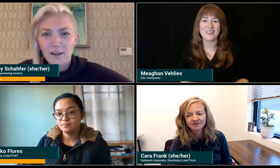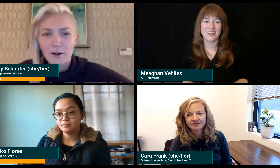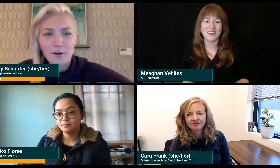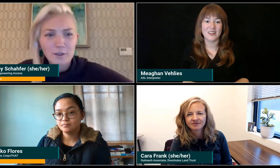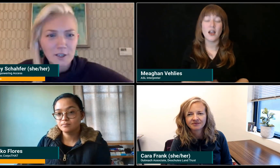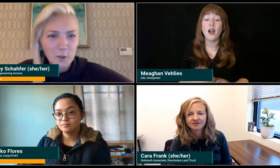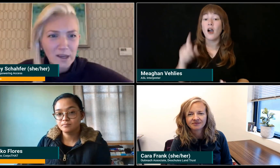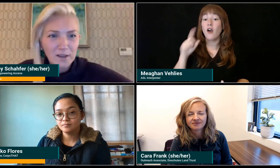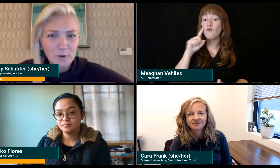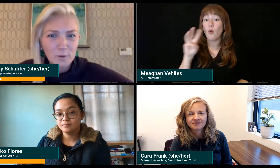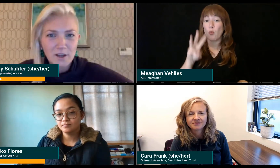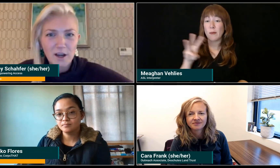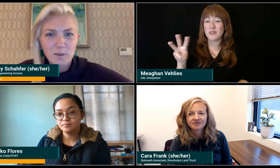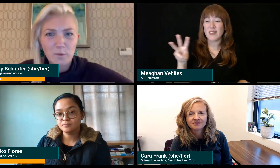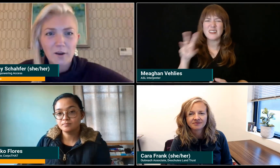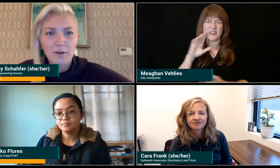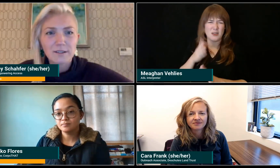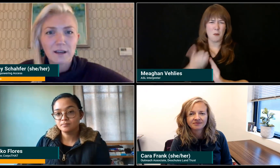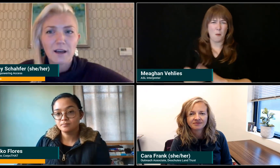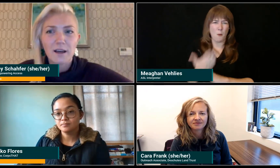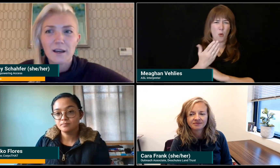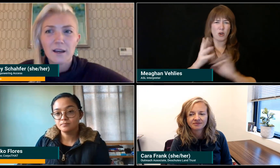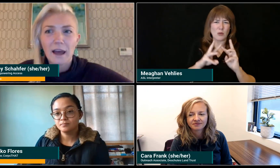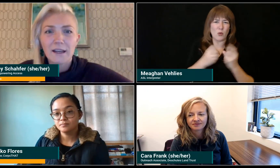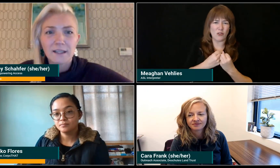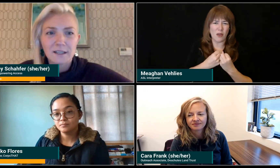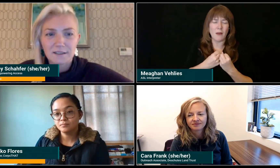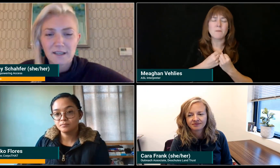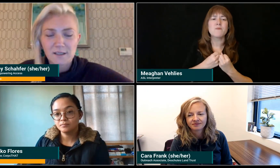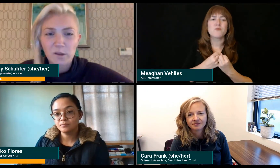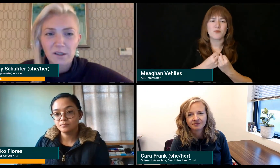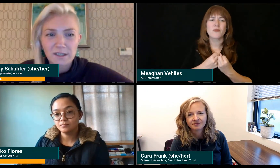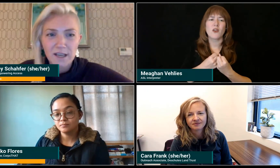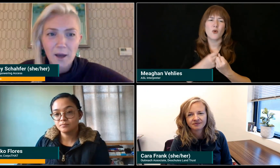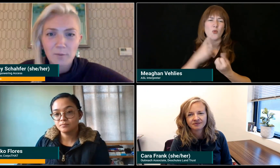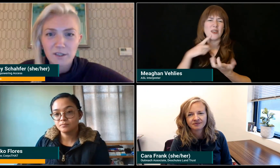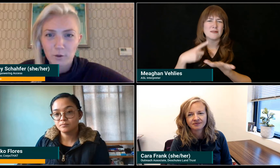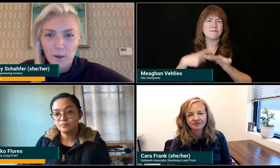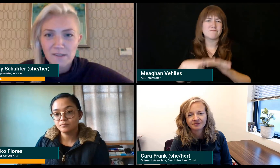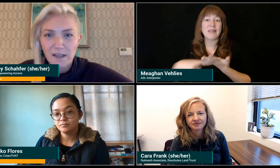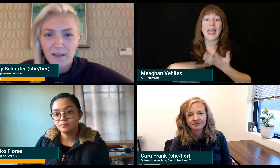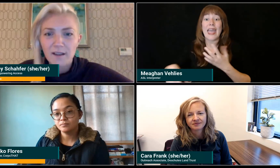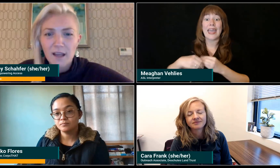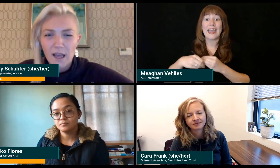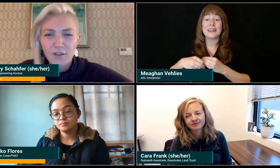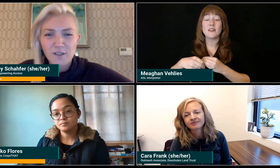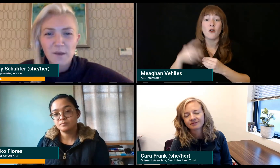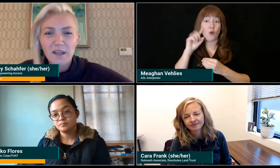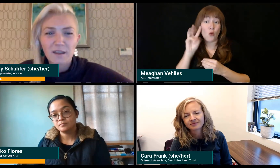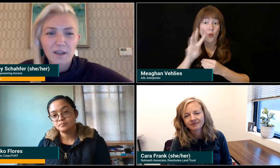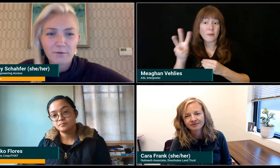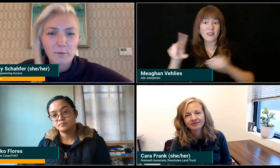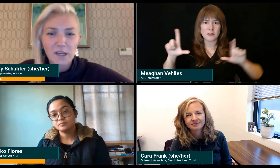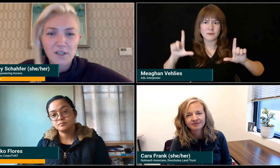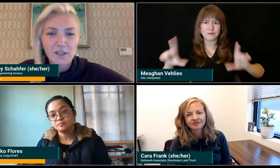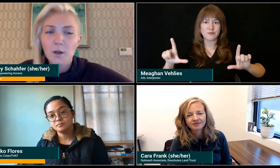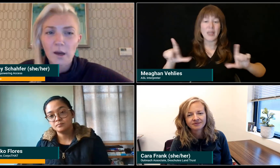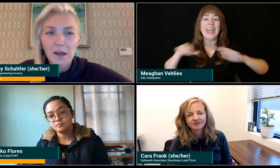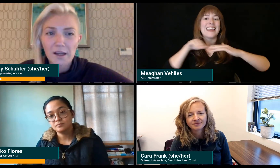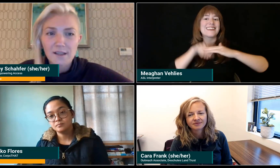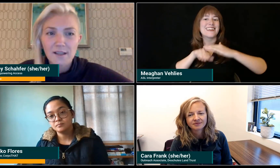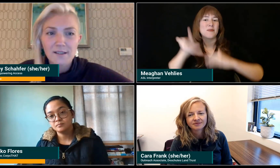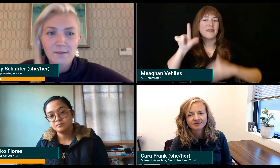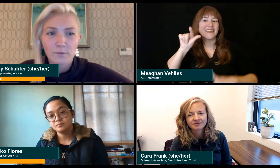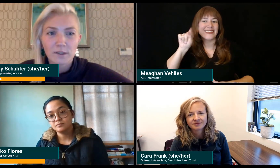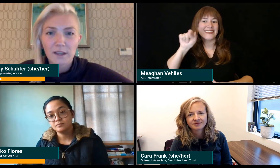think in our earlier panel, we talked about adding an accessibility tab to your website and just making the information